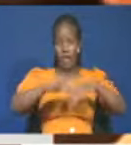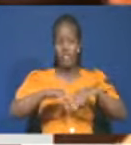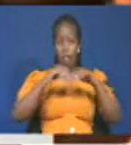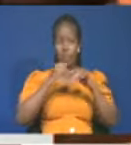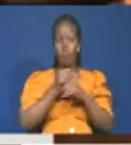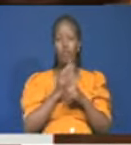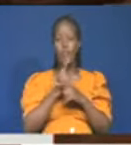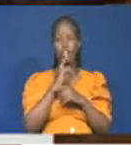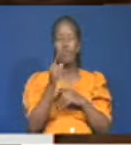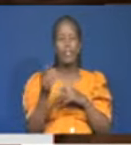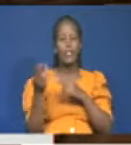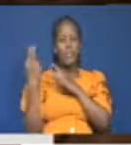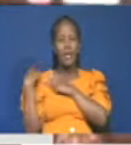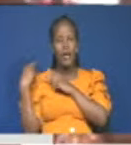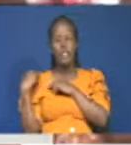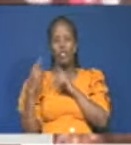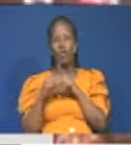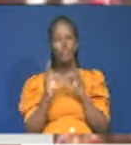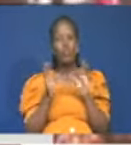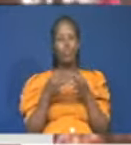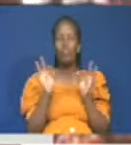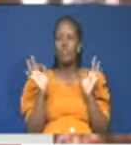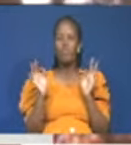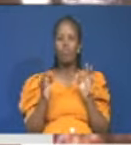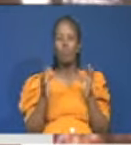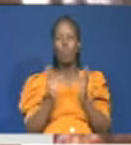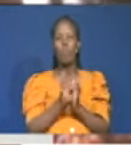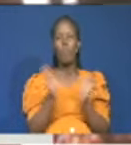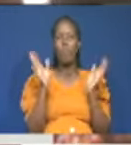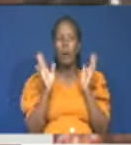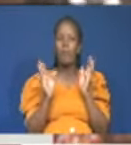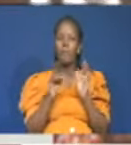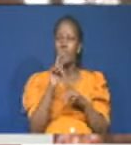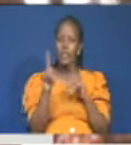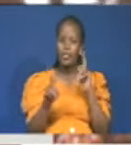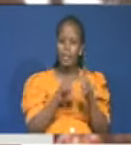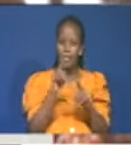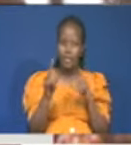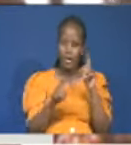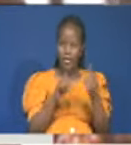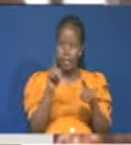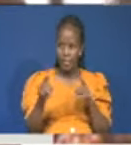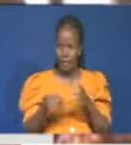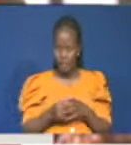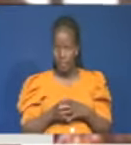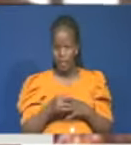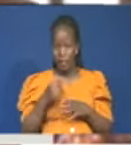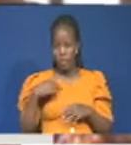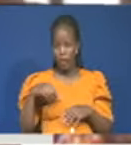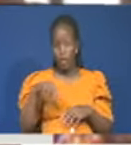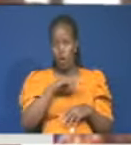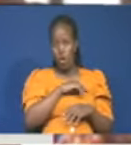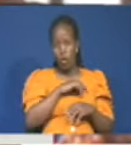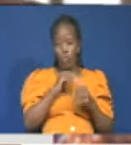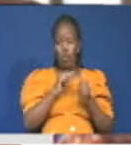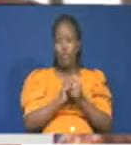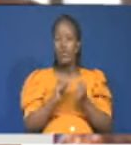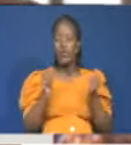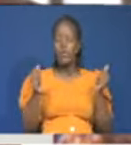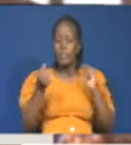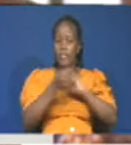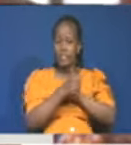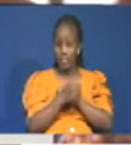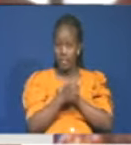and open to public scrutiny. We will amend our standing orders so that the